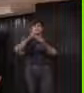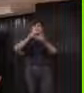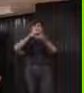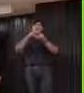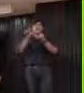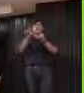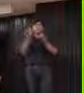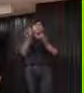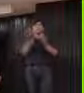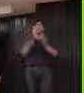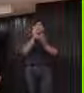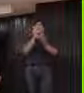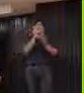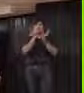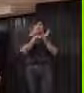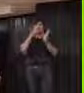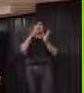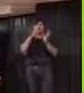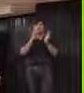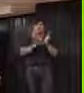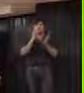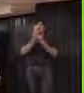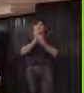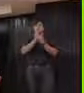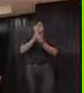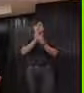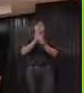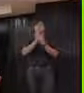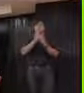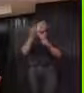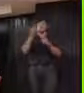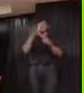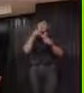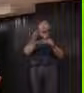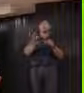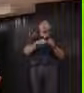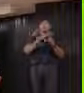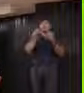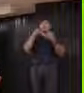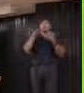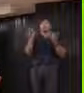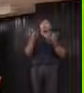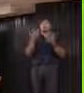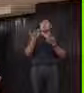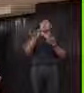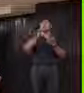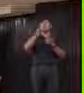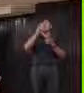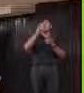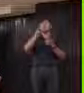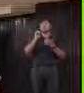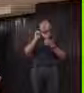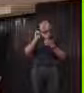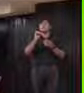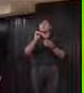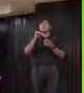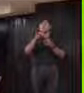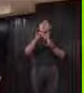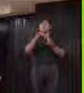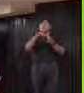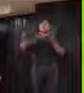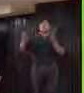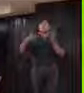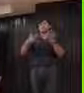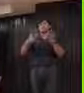Indian federalism. So he said that it was totally all right the way in which the 370 was repealed from